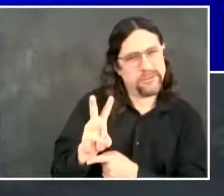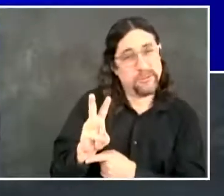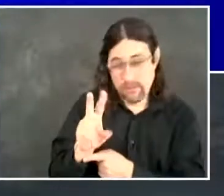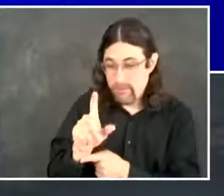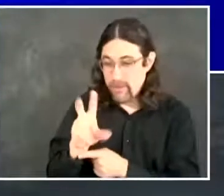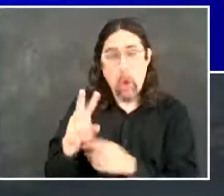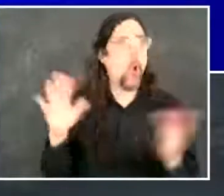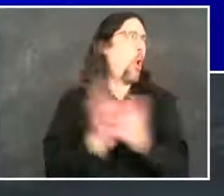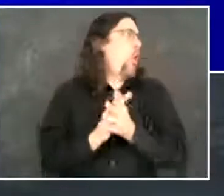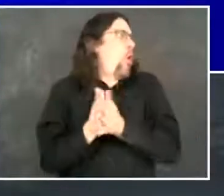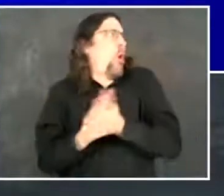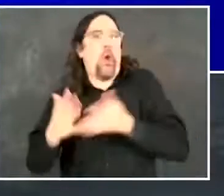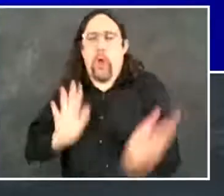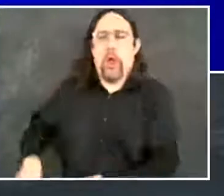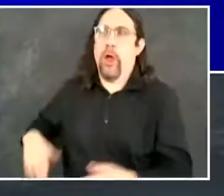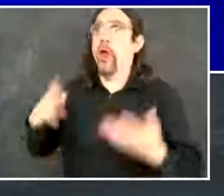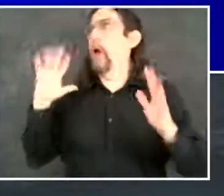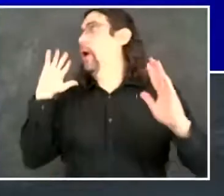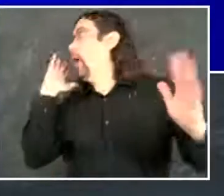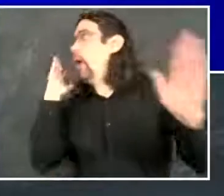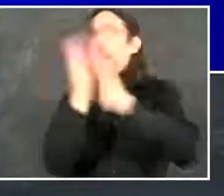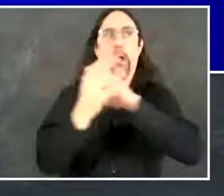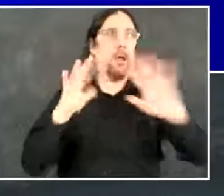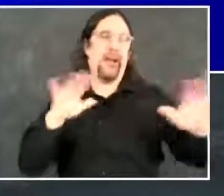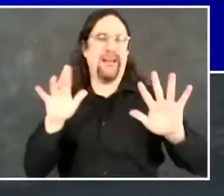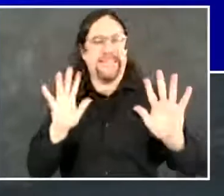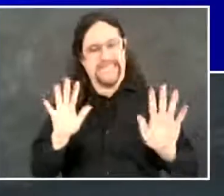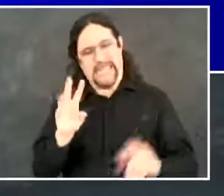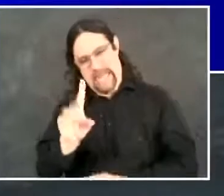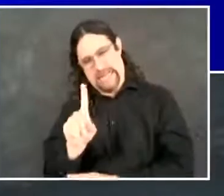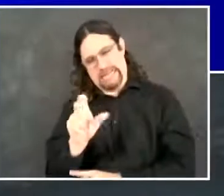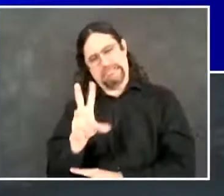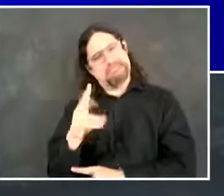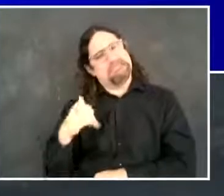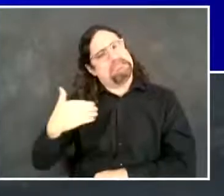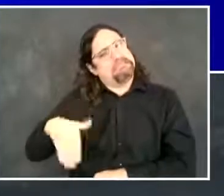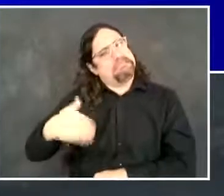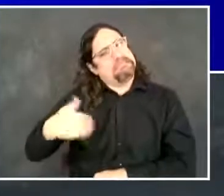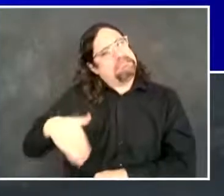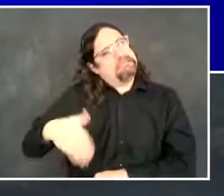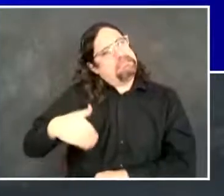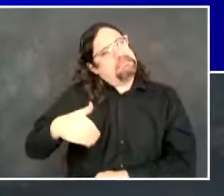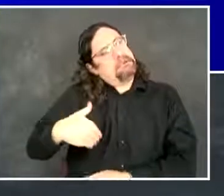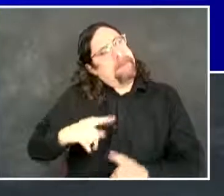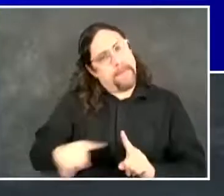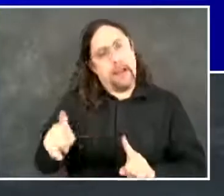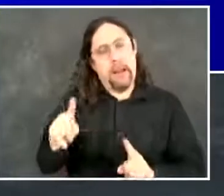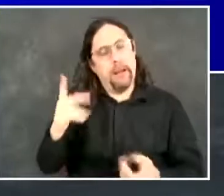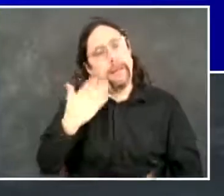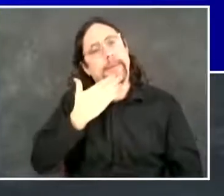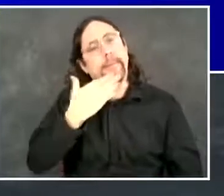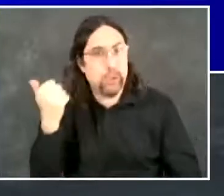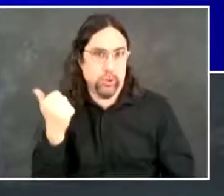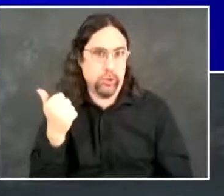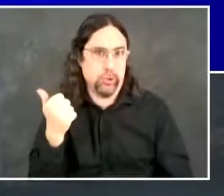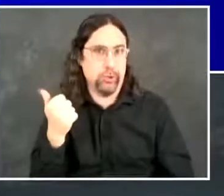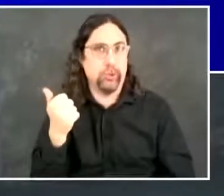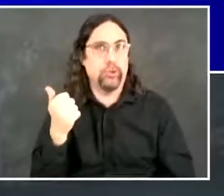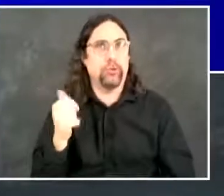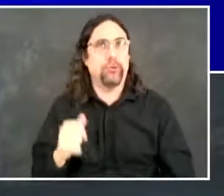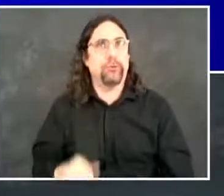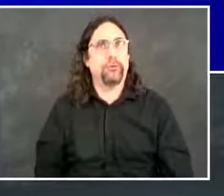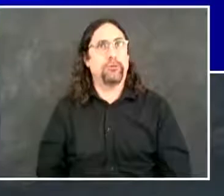hospital. So part of what I think is really important to contextualize this is to say, okay, that kind of progress